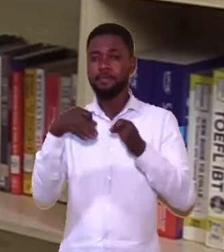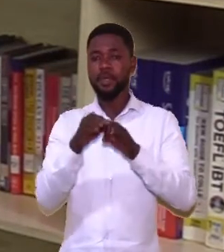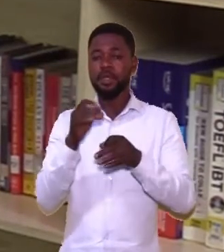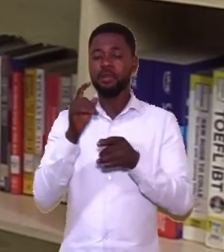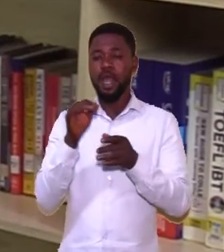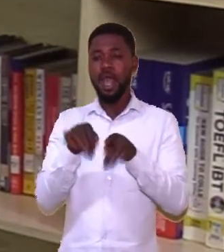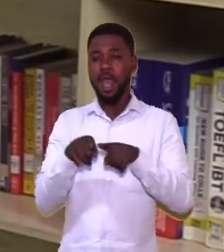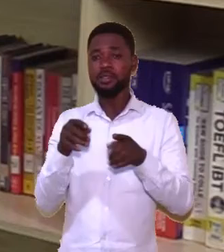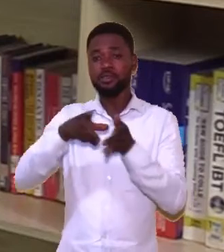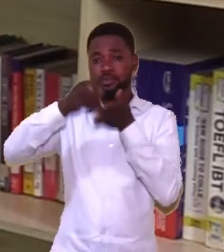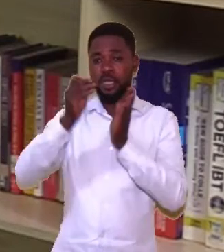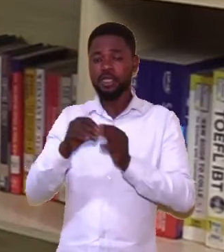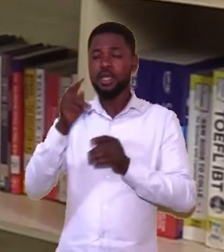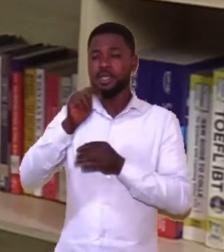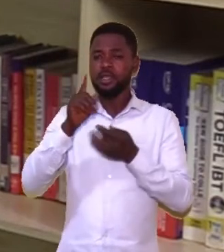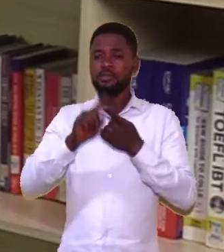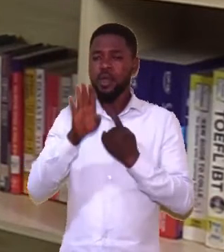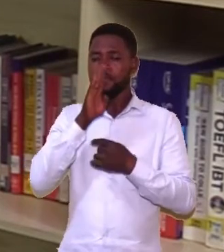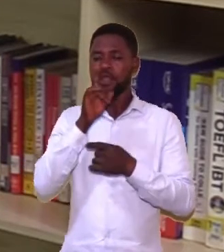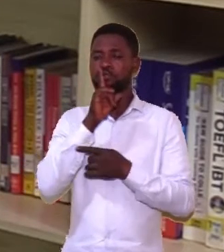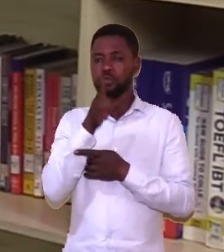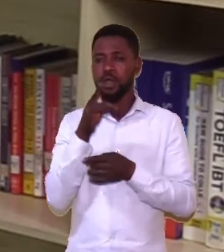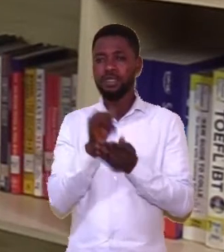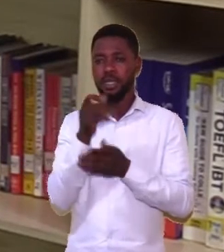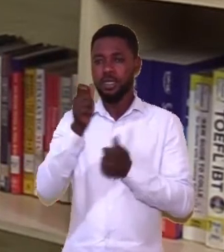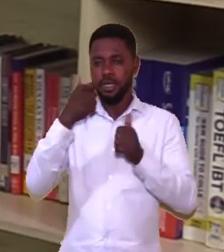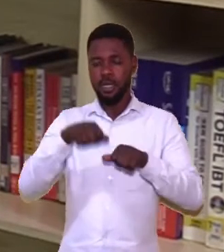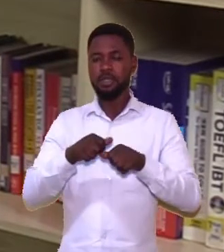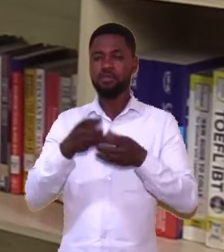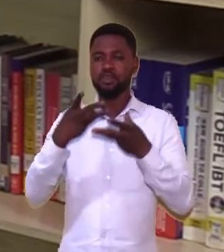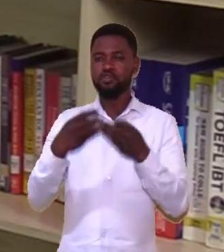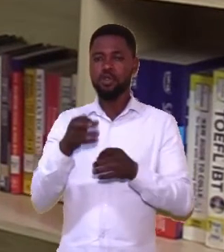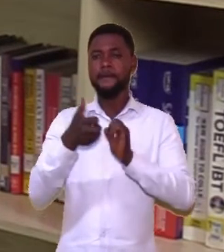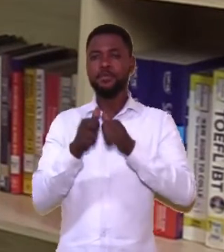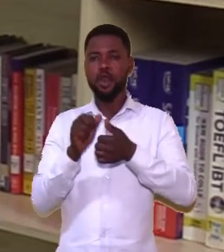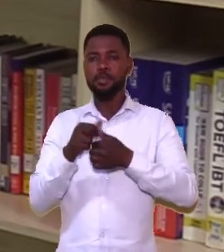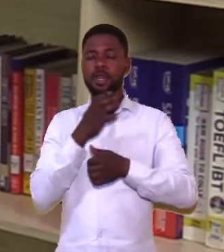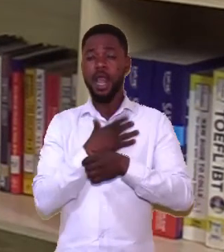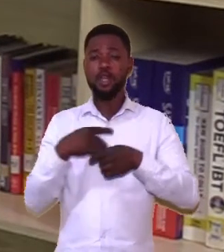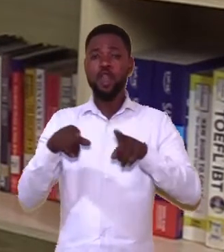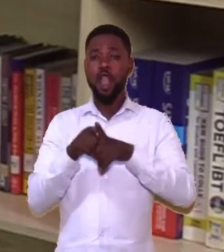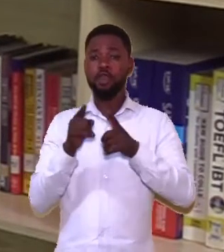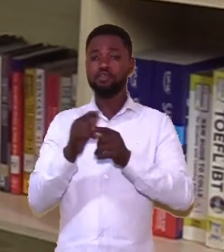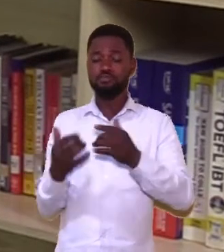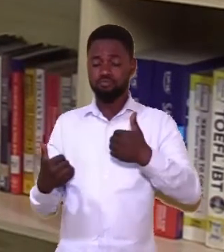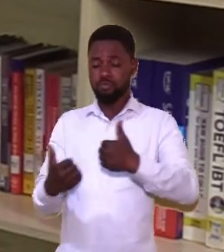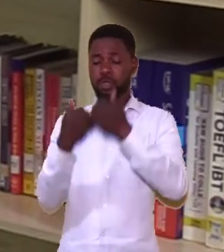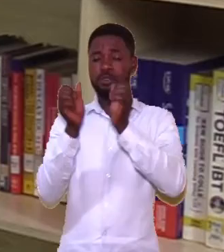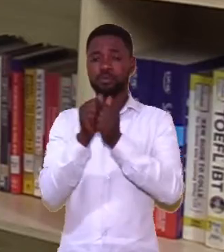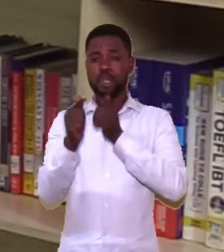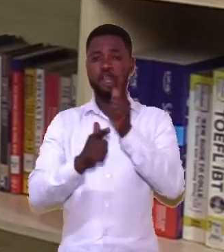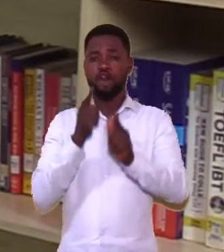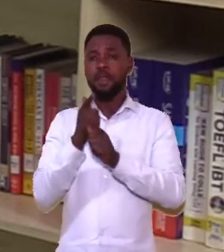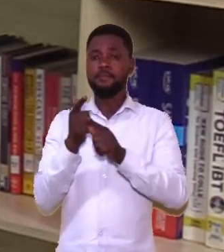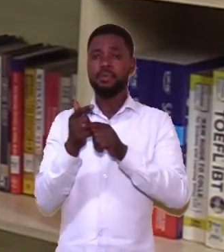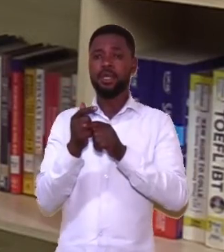are 21st century skills that our students need to build to ensure that they can, solve our most pressing problems and even compete on the global